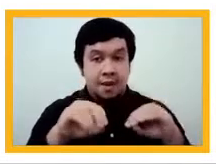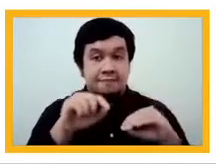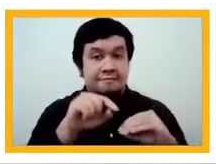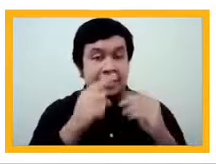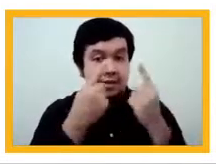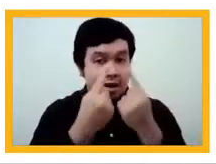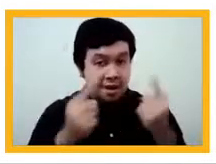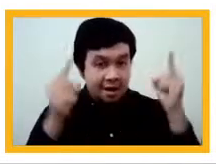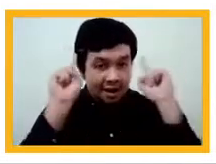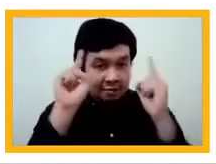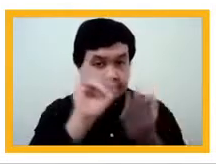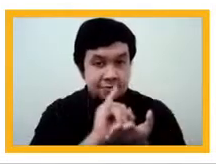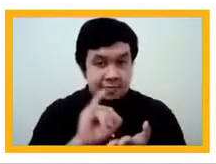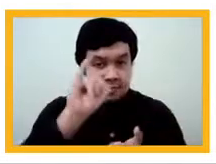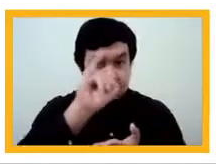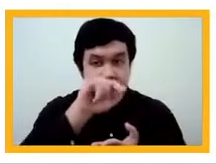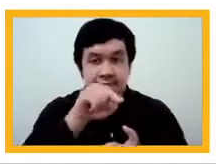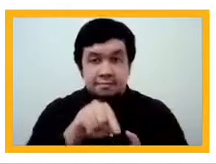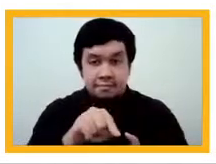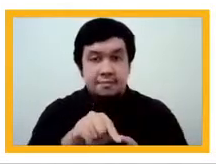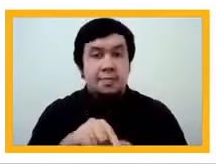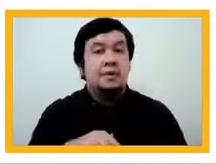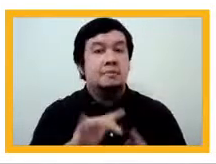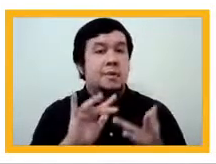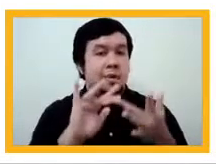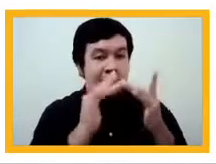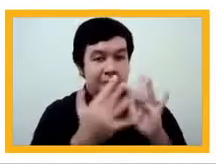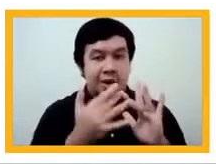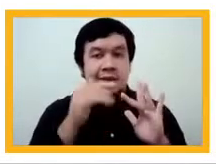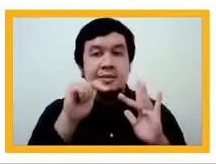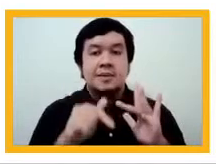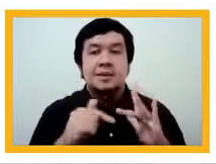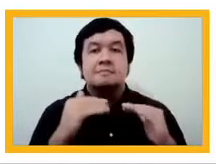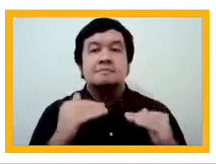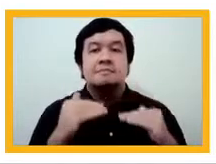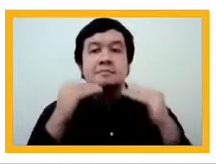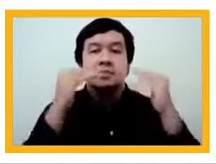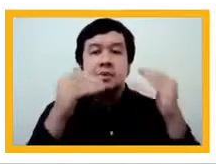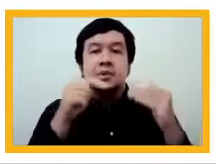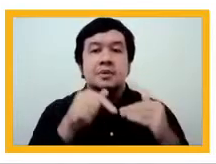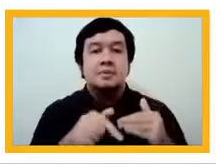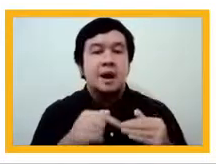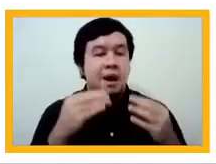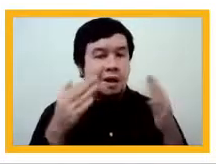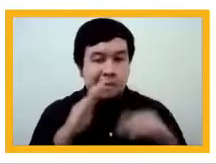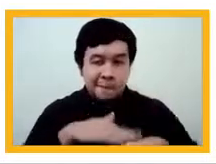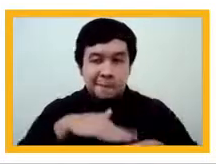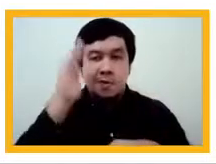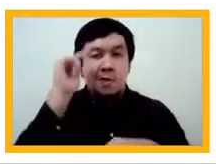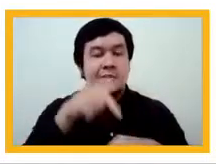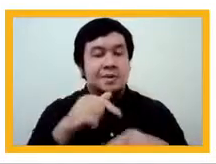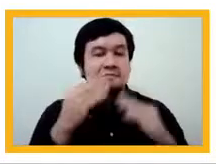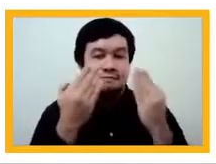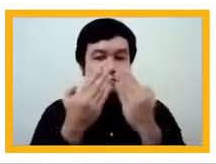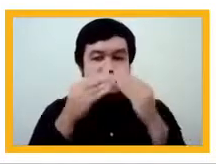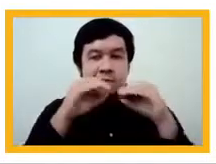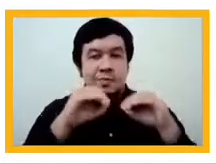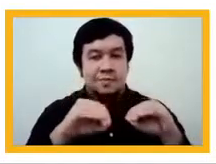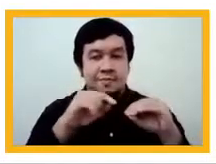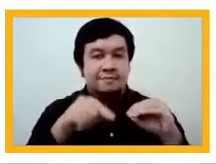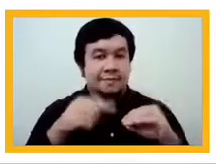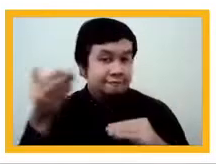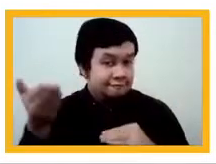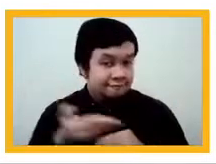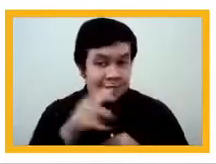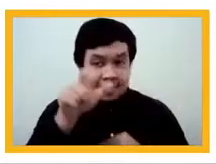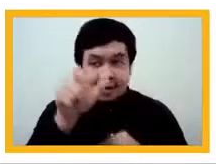the program in technology in higher education. And then we will hear from Fang Hock Quat, who will